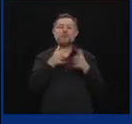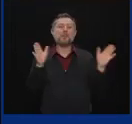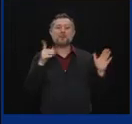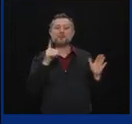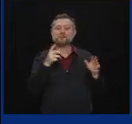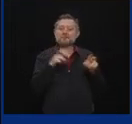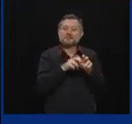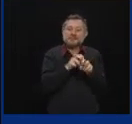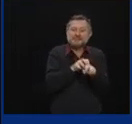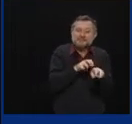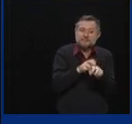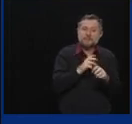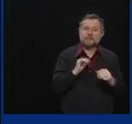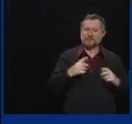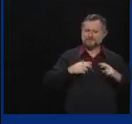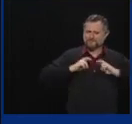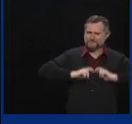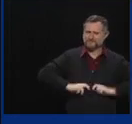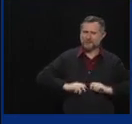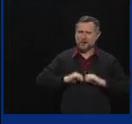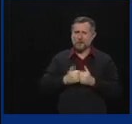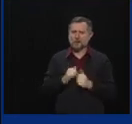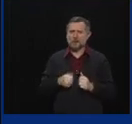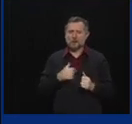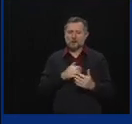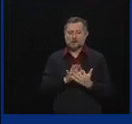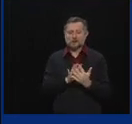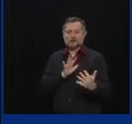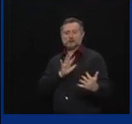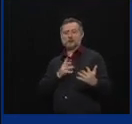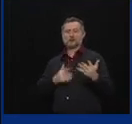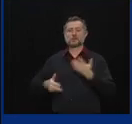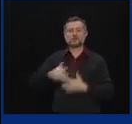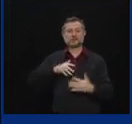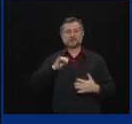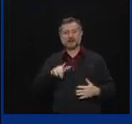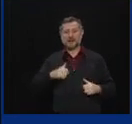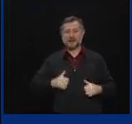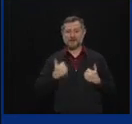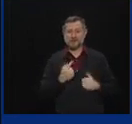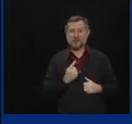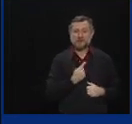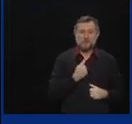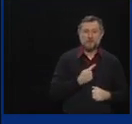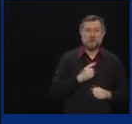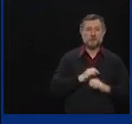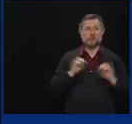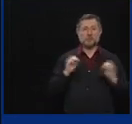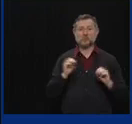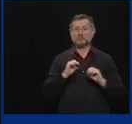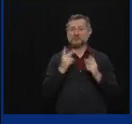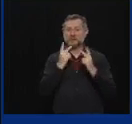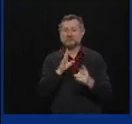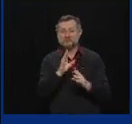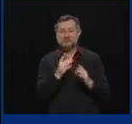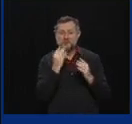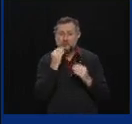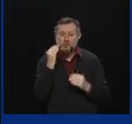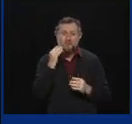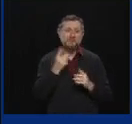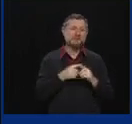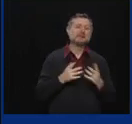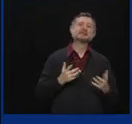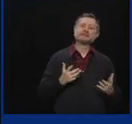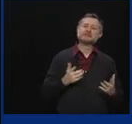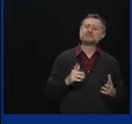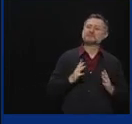own connection with other people. I mean, if you're living alone and no one visits you, and you're living in a high transmission area, your risk is a lot lower than someone who's